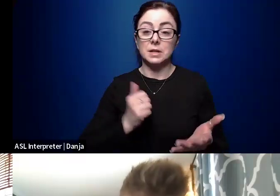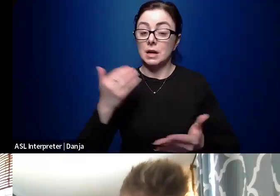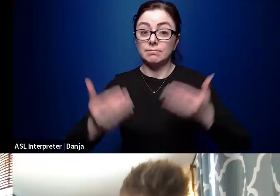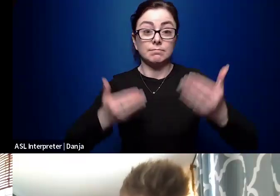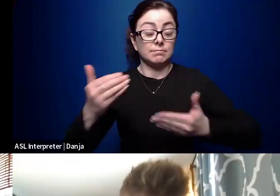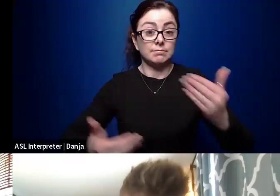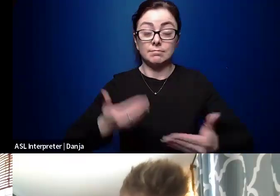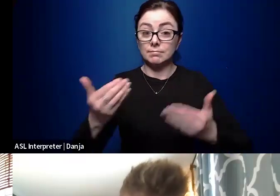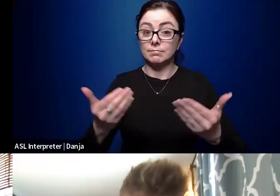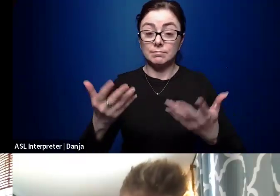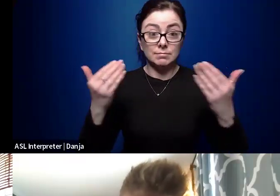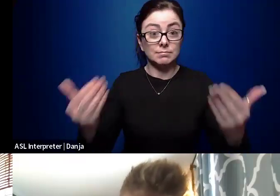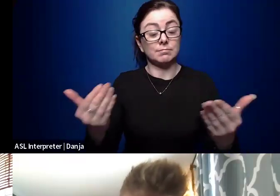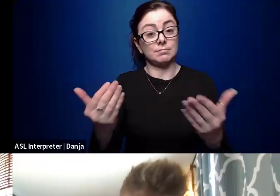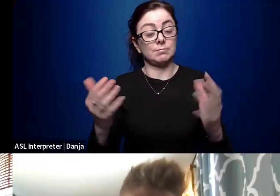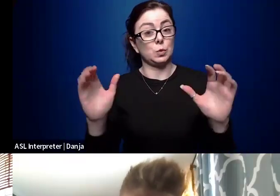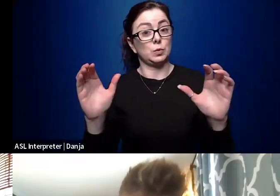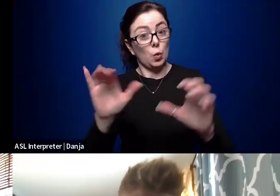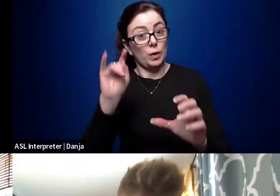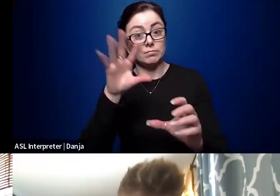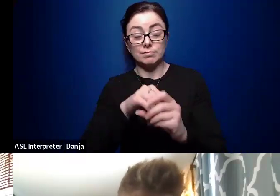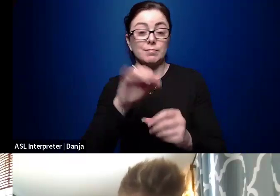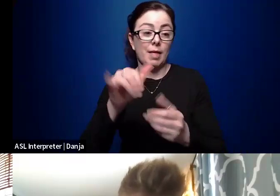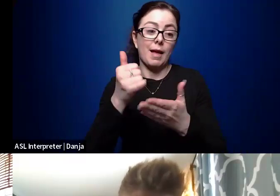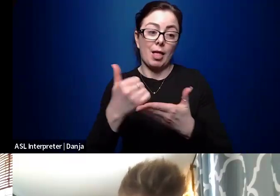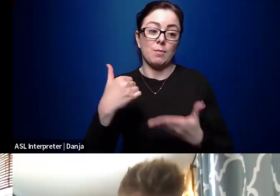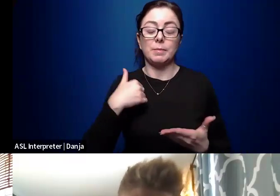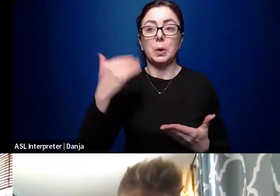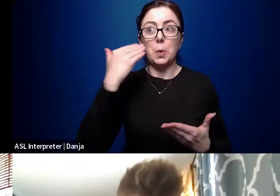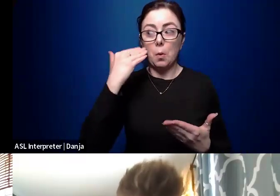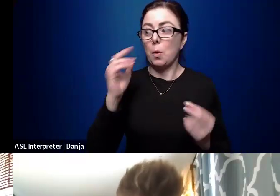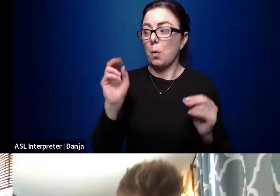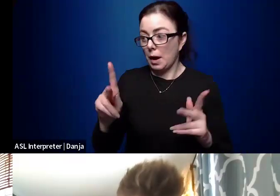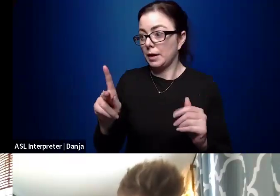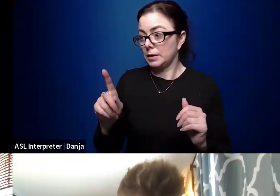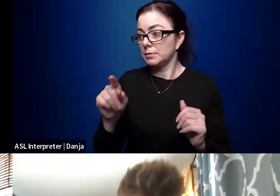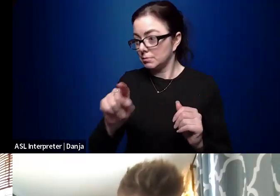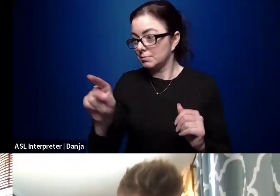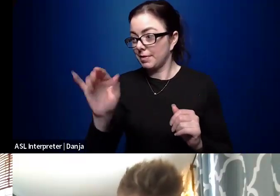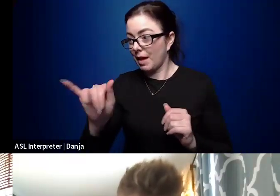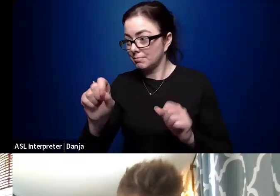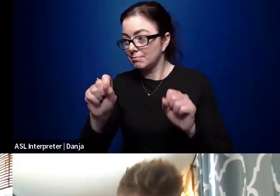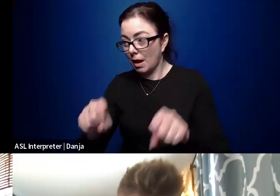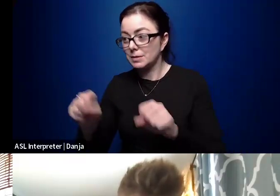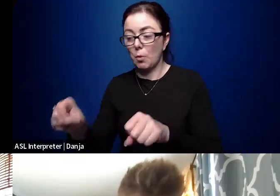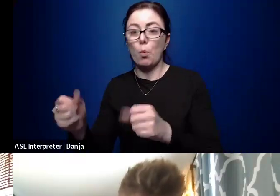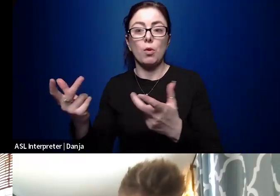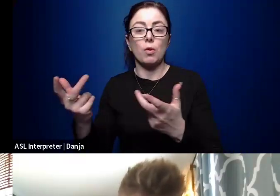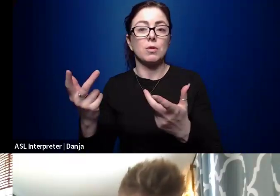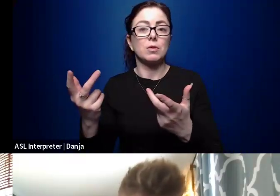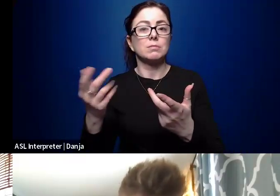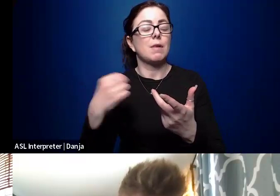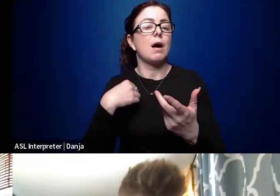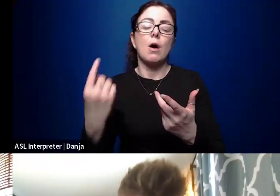has like helped me know that, okay, this is possible. And then I always enjoy